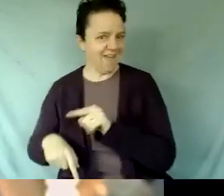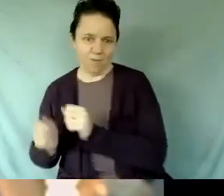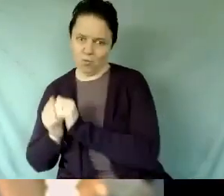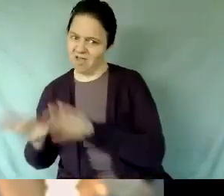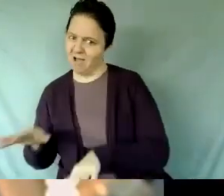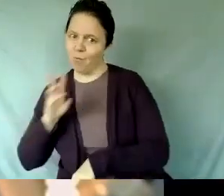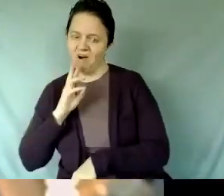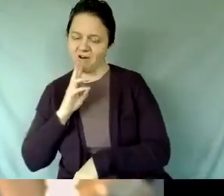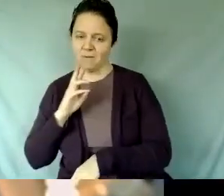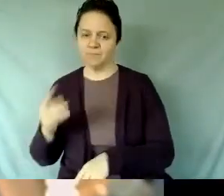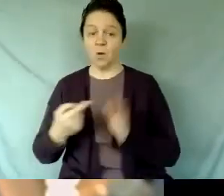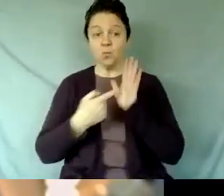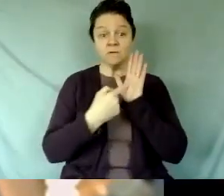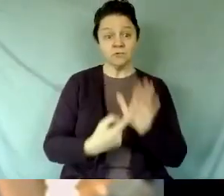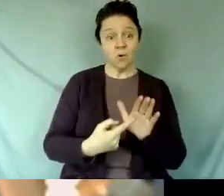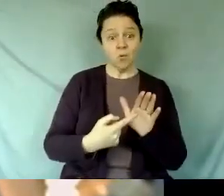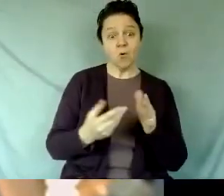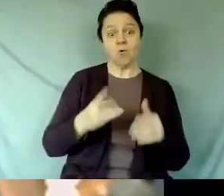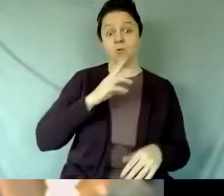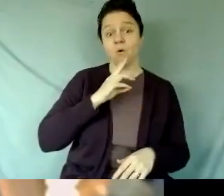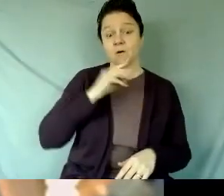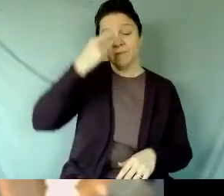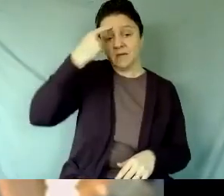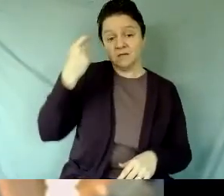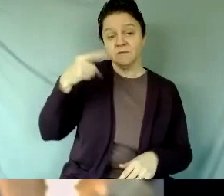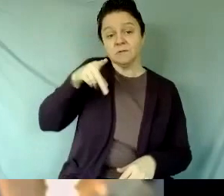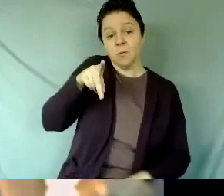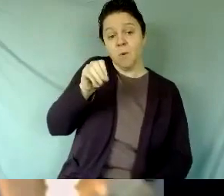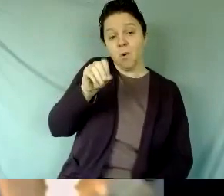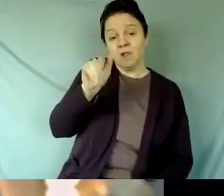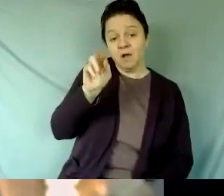shown that water, because of its polarity, because of